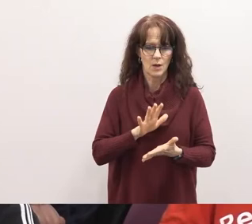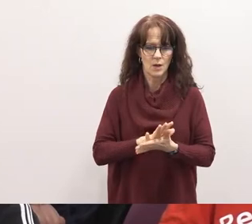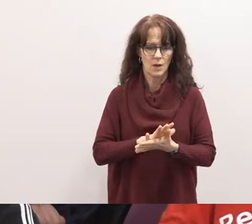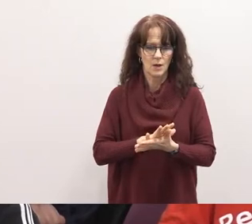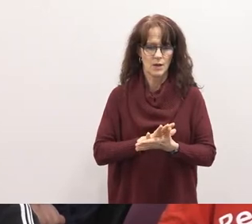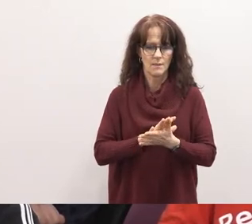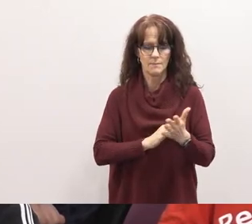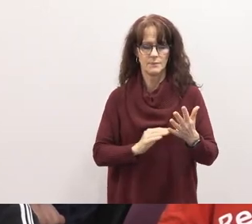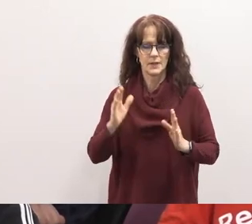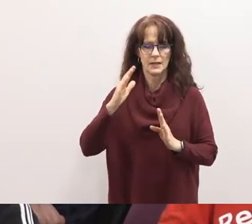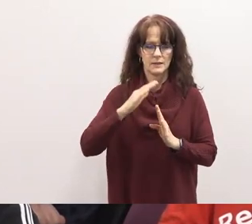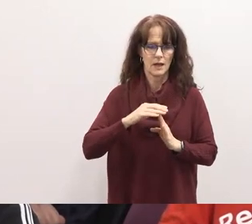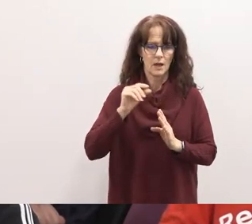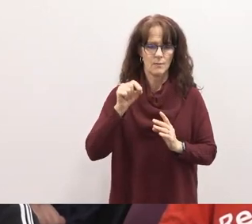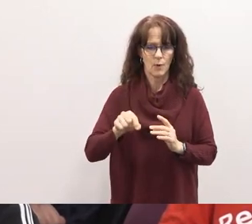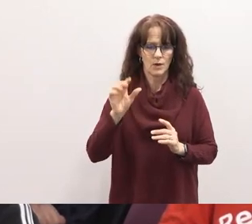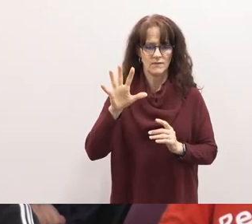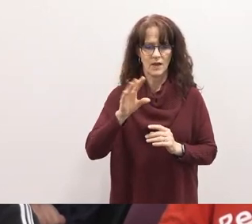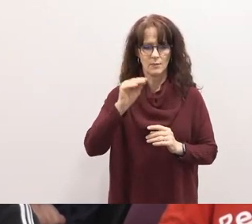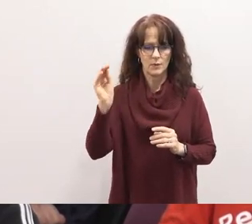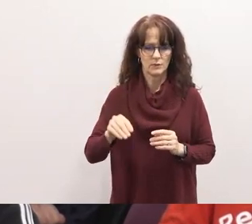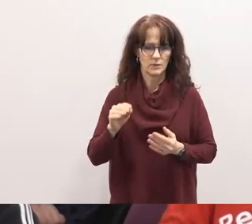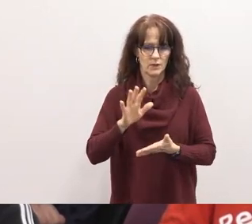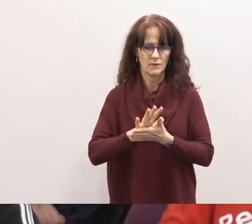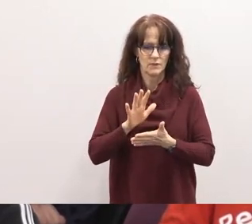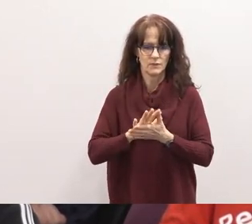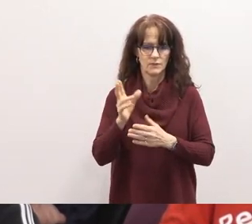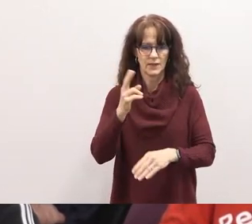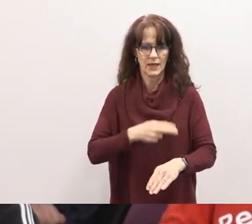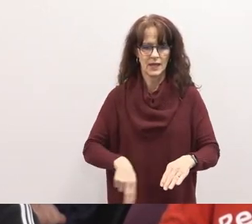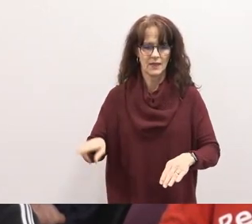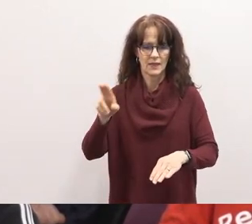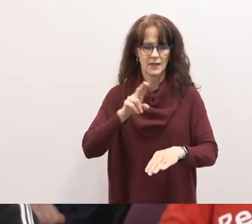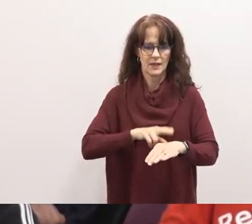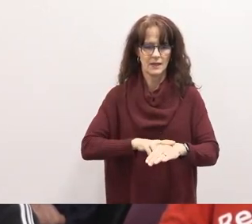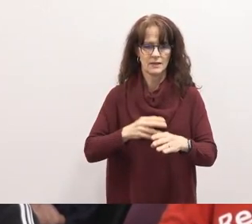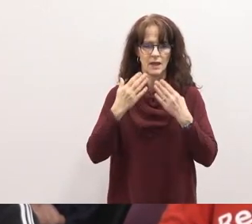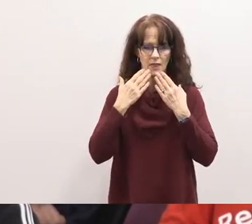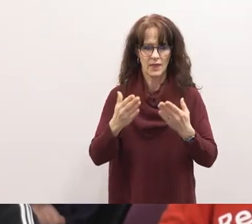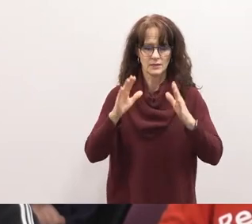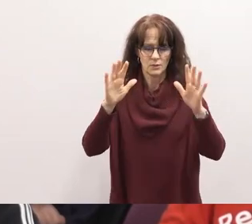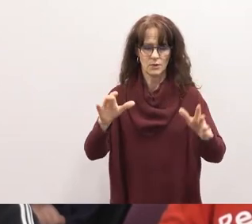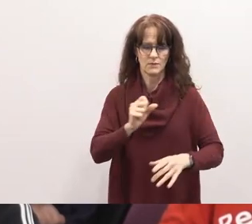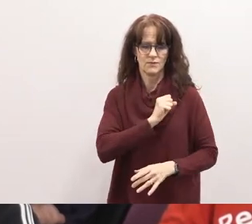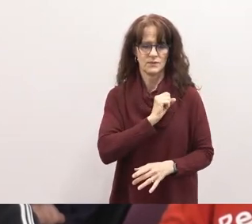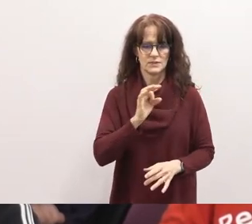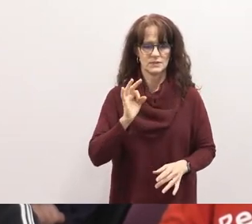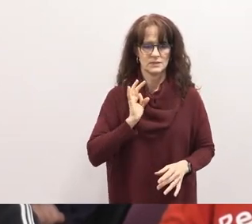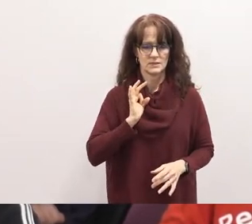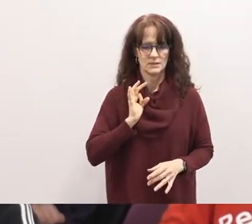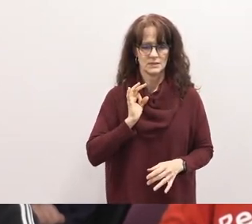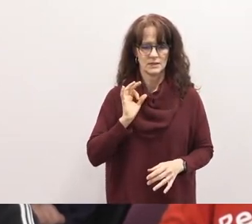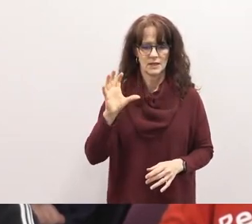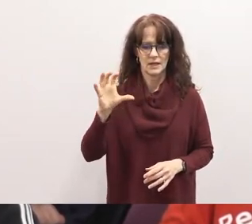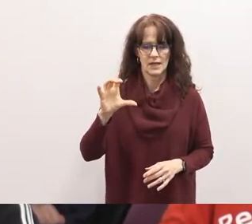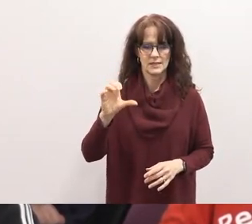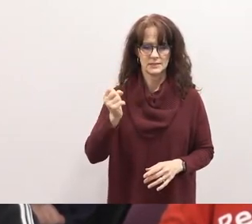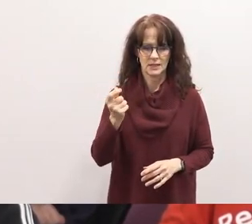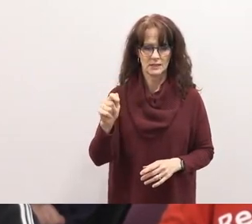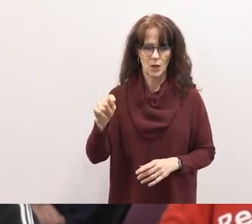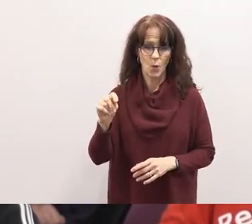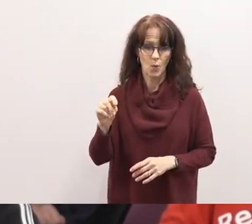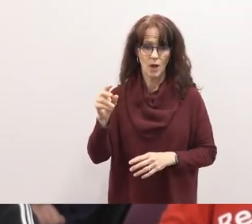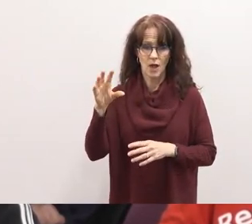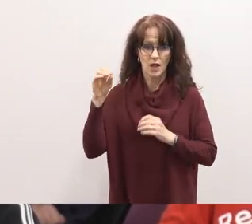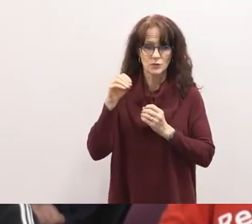top 0.5% of schools in the nation thanks to the wonderful staff and SADO Dragons. To